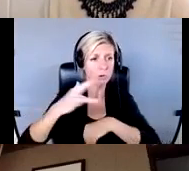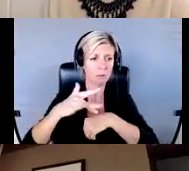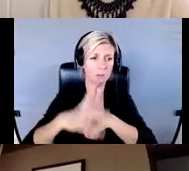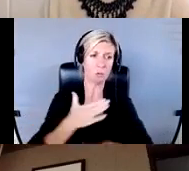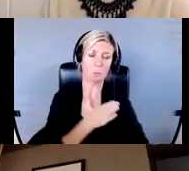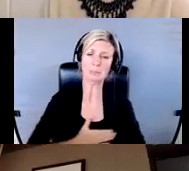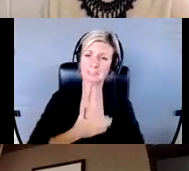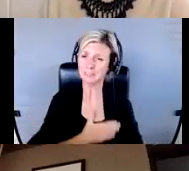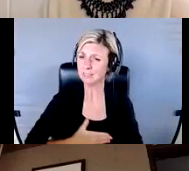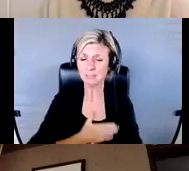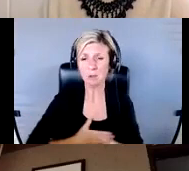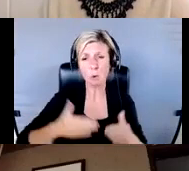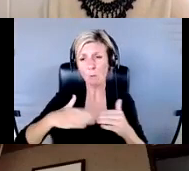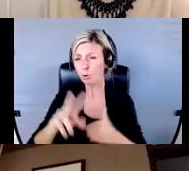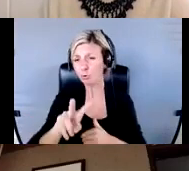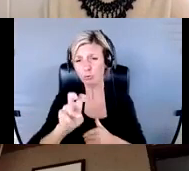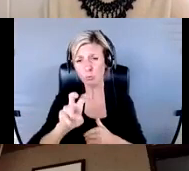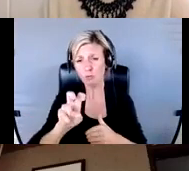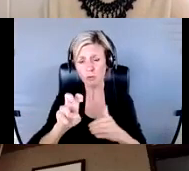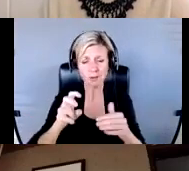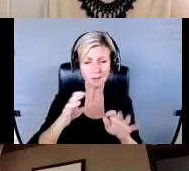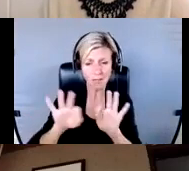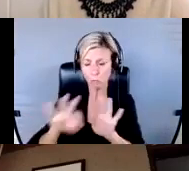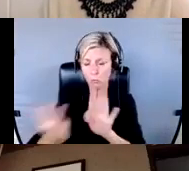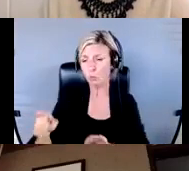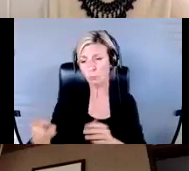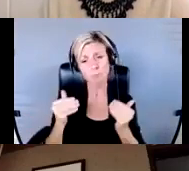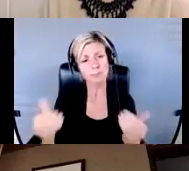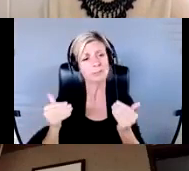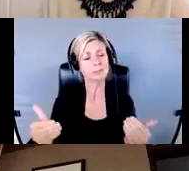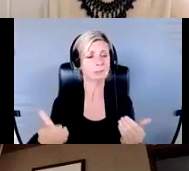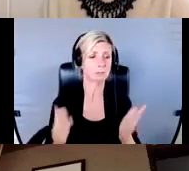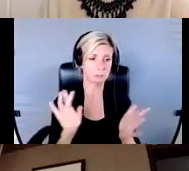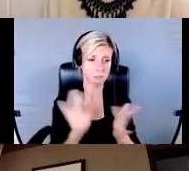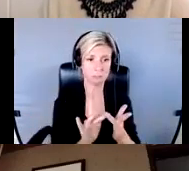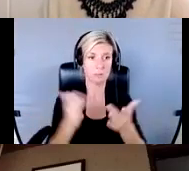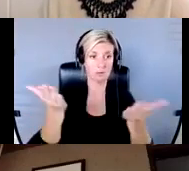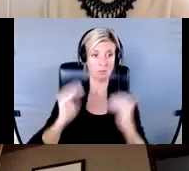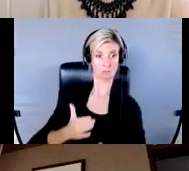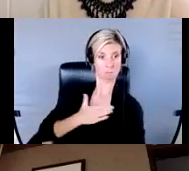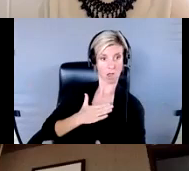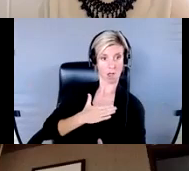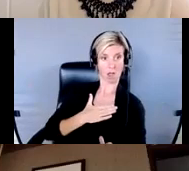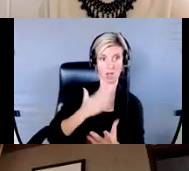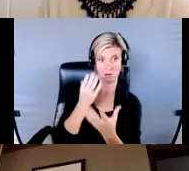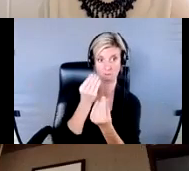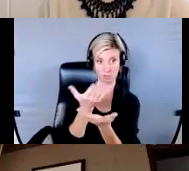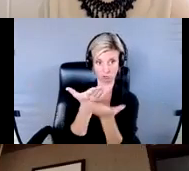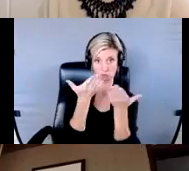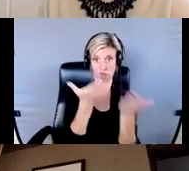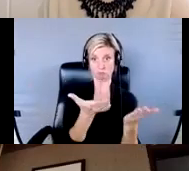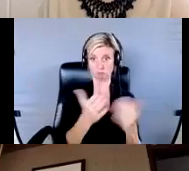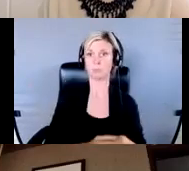contact information is right there for you. Please reach out if you have any questions, concerns. And I do want to